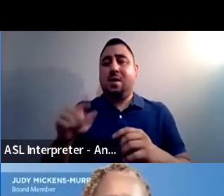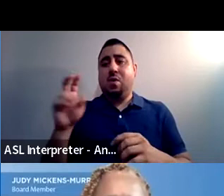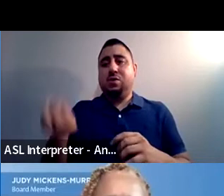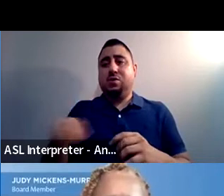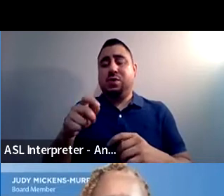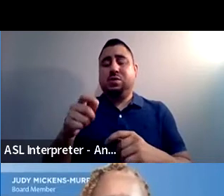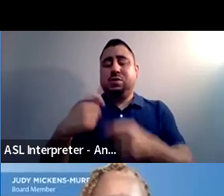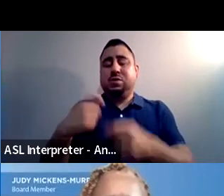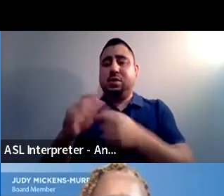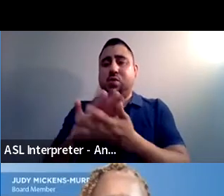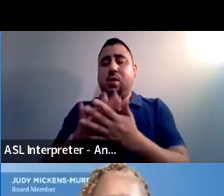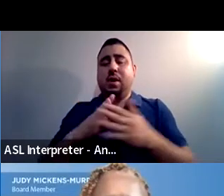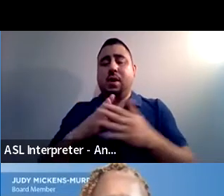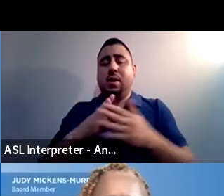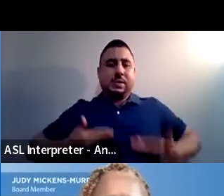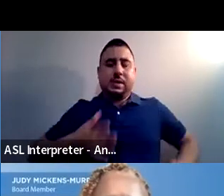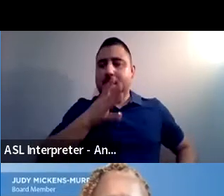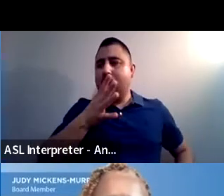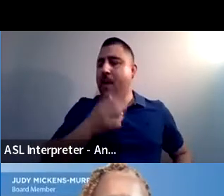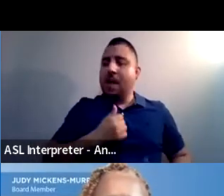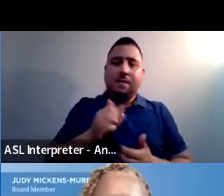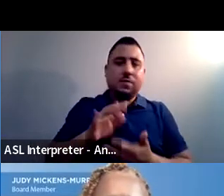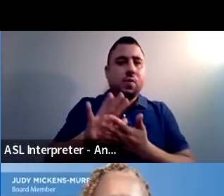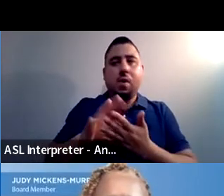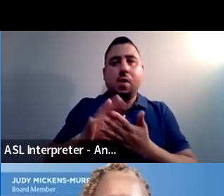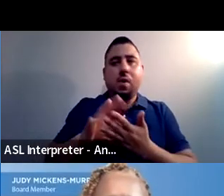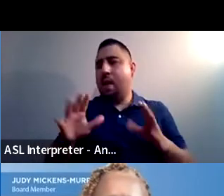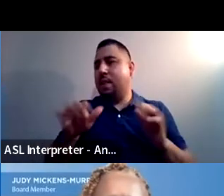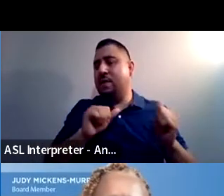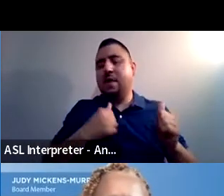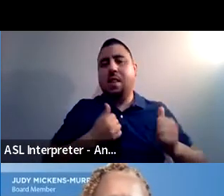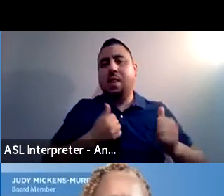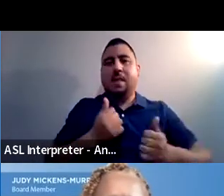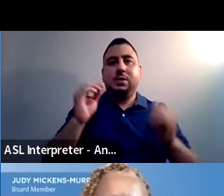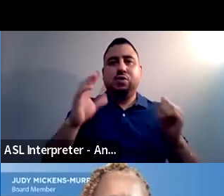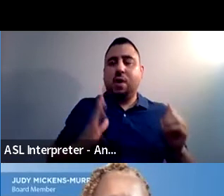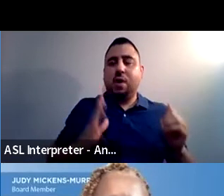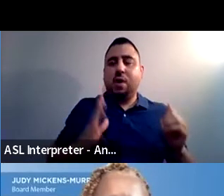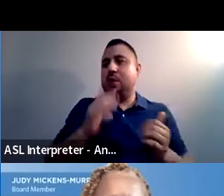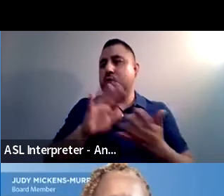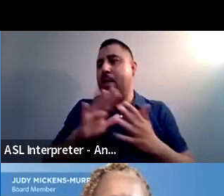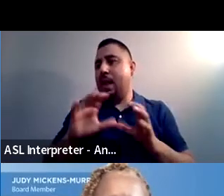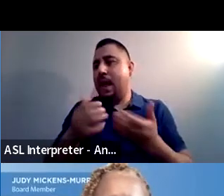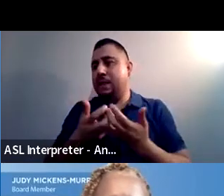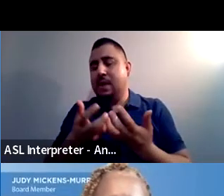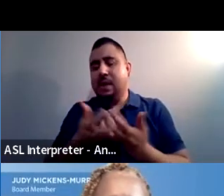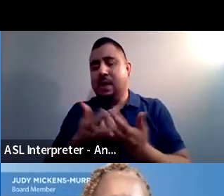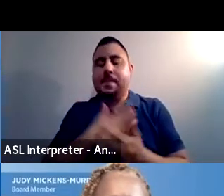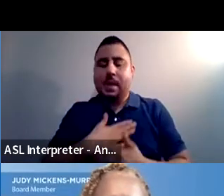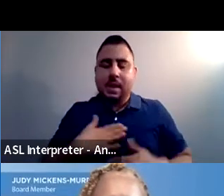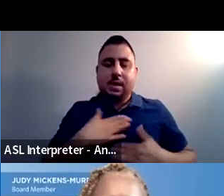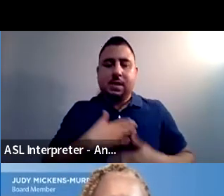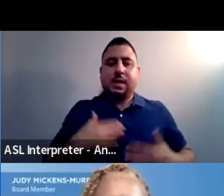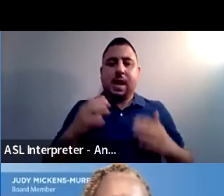change his school, he was upset. He said, Mom, I love the school. I don't want to leave. I love my teachers. I love my school. I love my classmates. So please